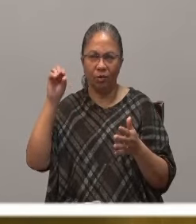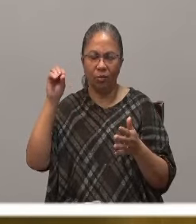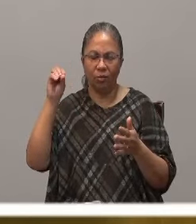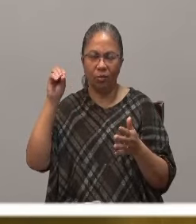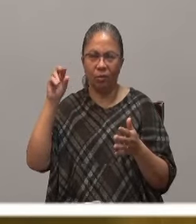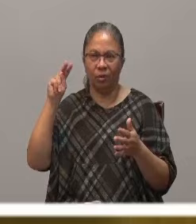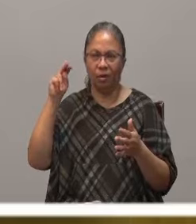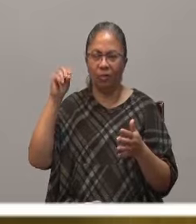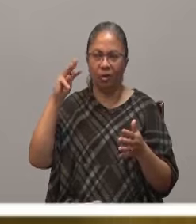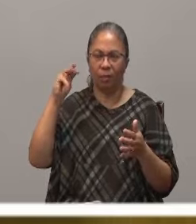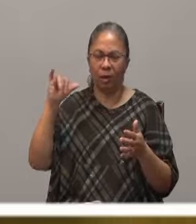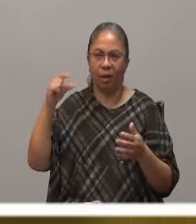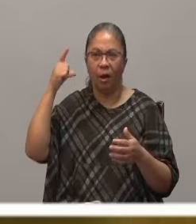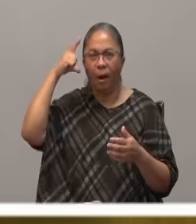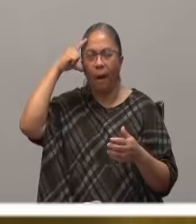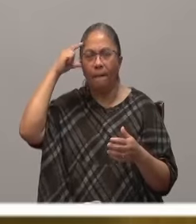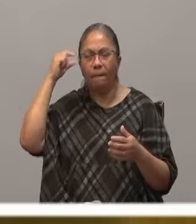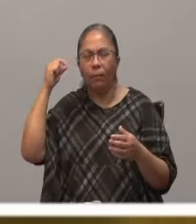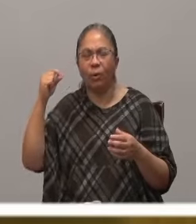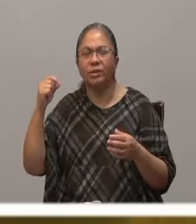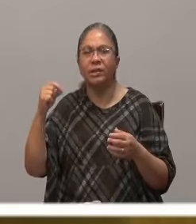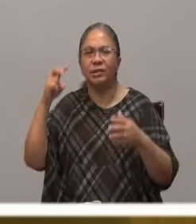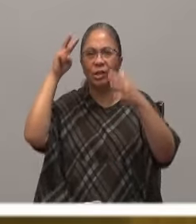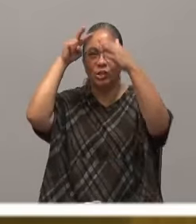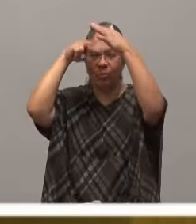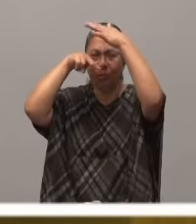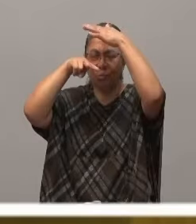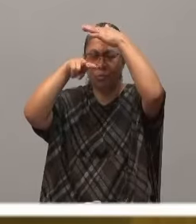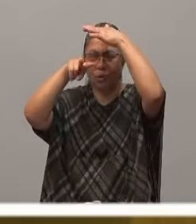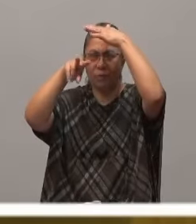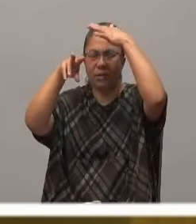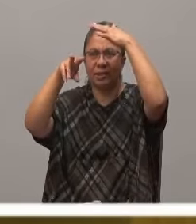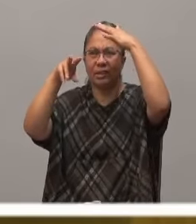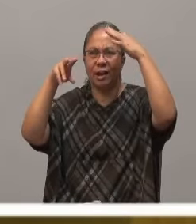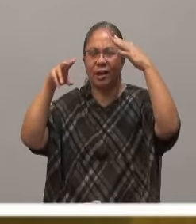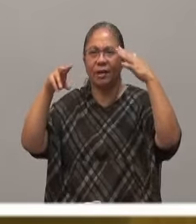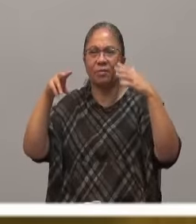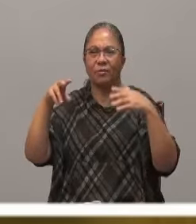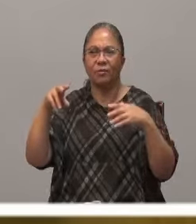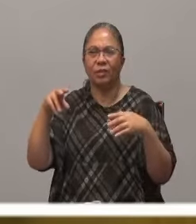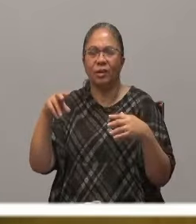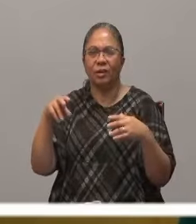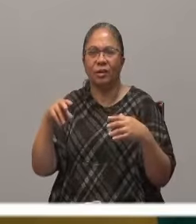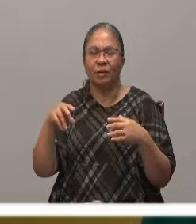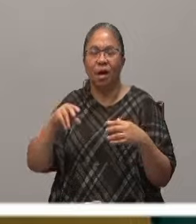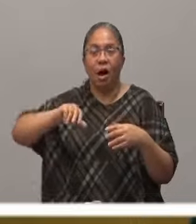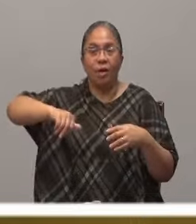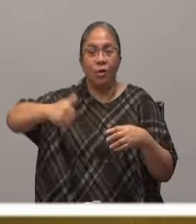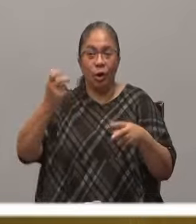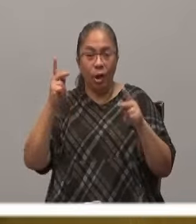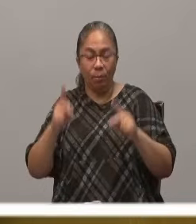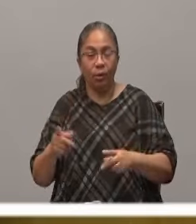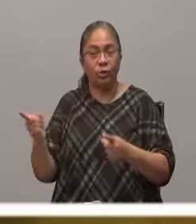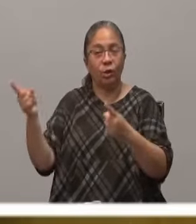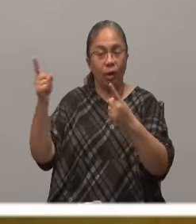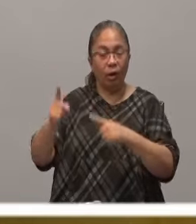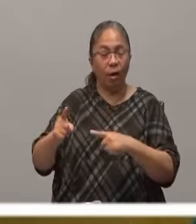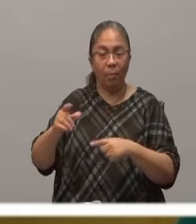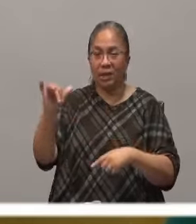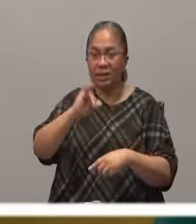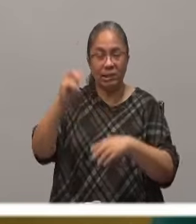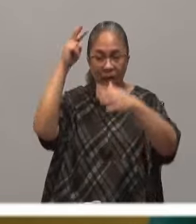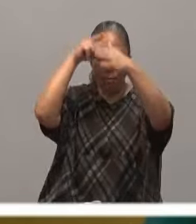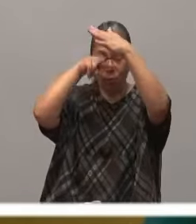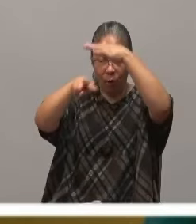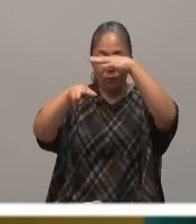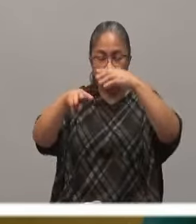Moses at the end is prophesying that there will be another Moses who will come, another Moses who